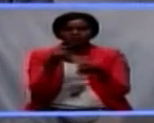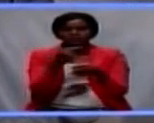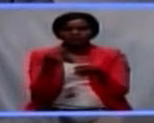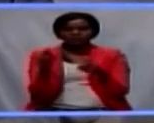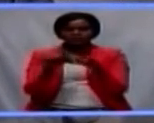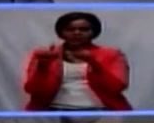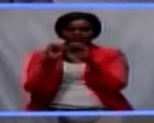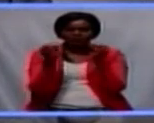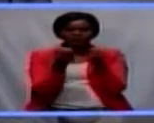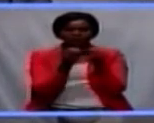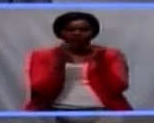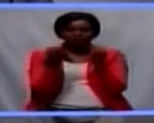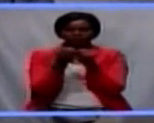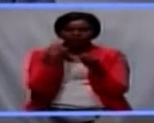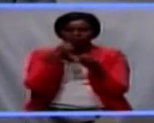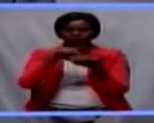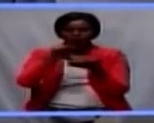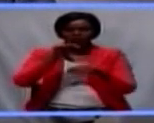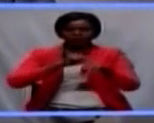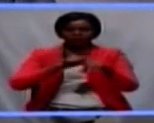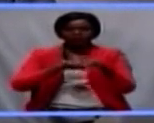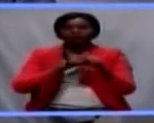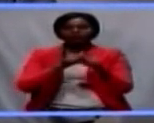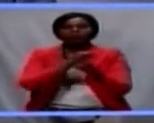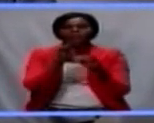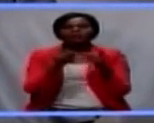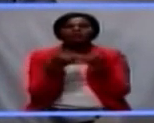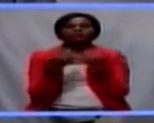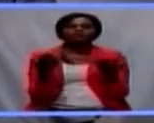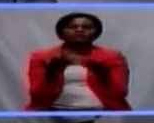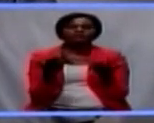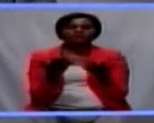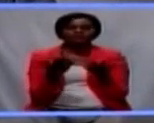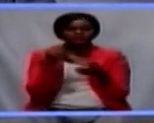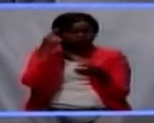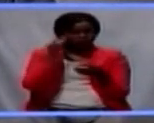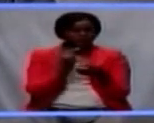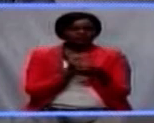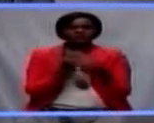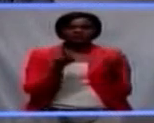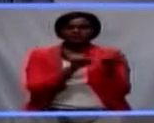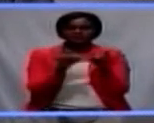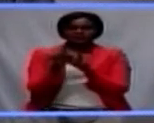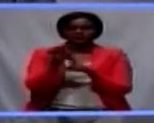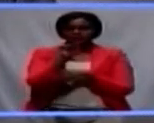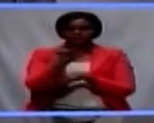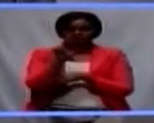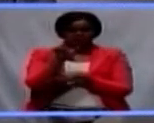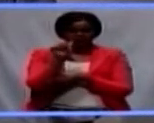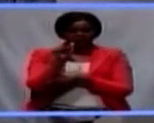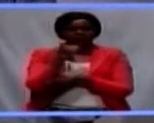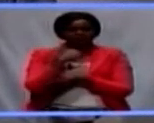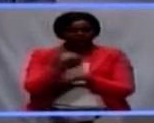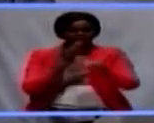institutions that don't pay them on time. Mm-hmm. Now, for us, as ZRA, we have due dates,